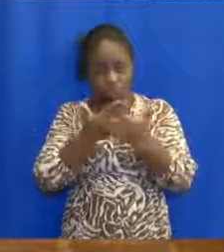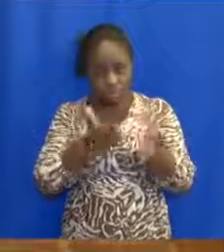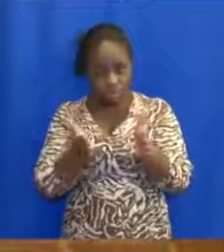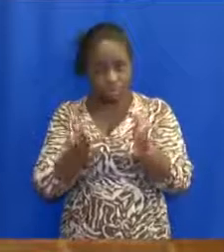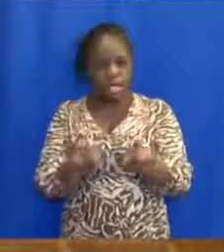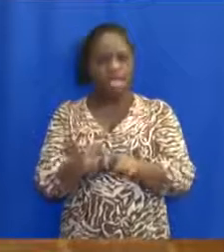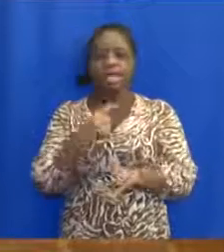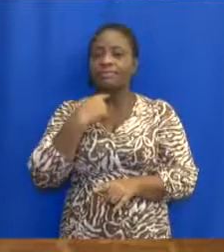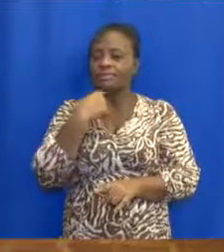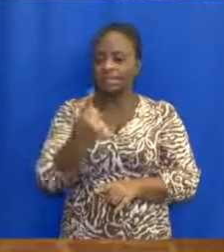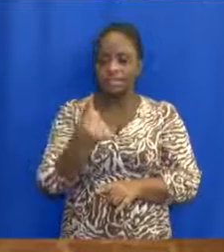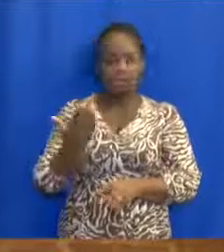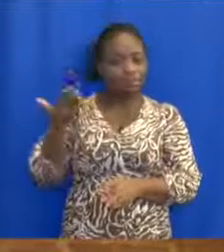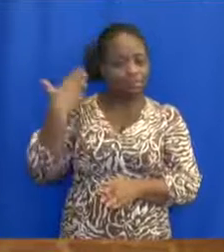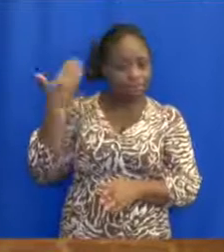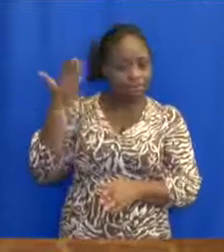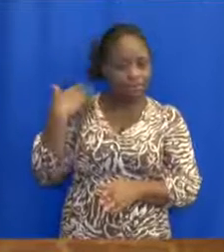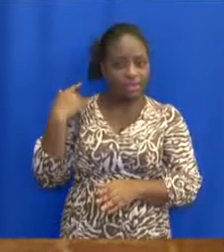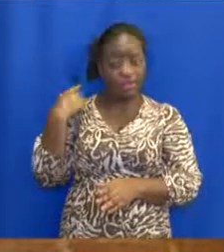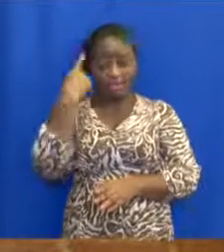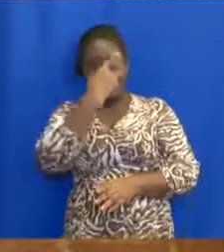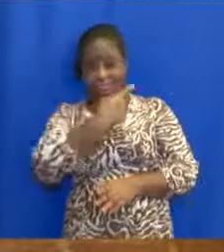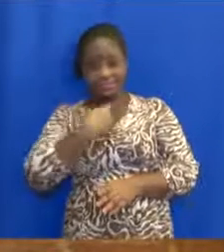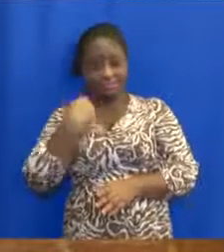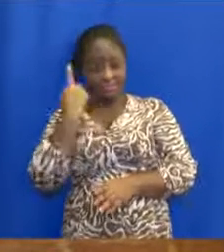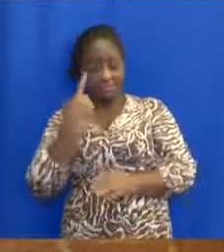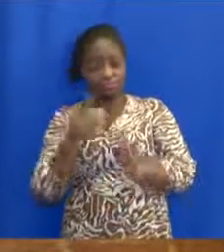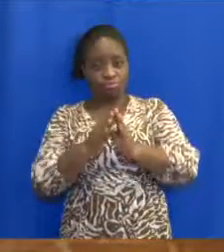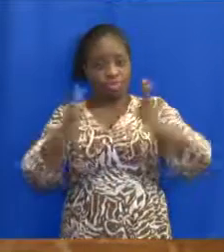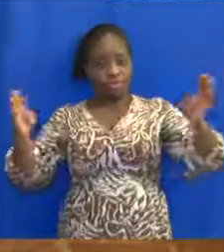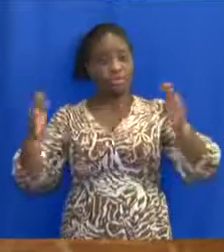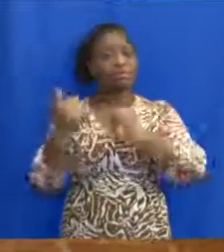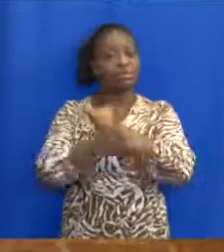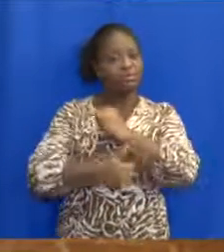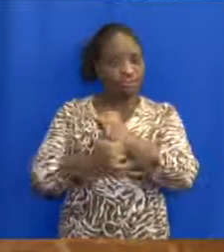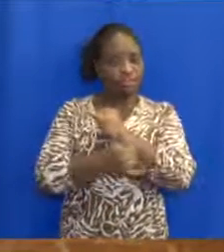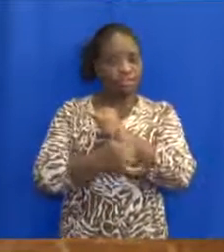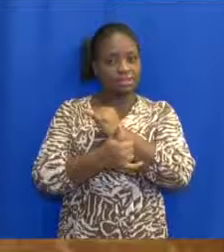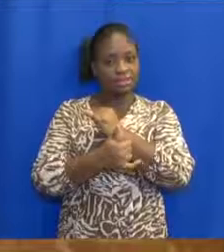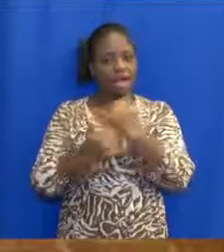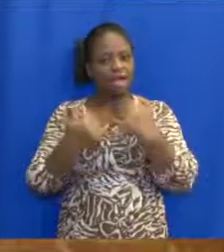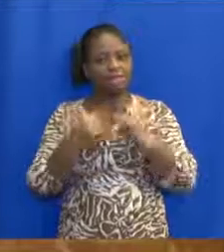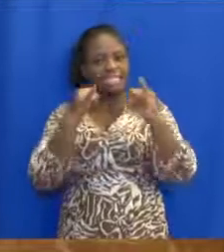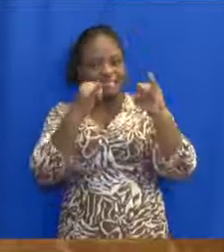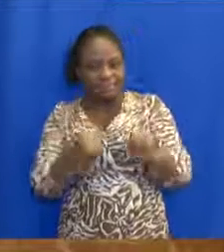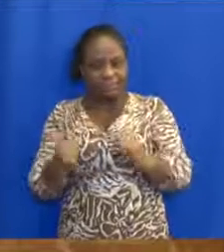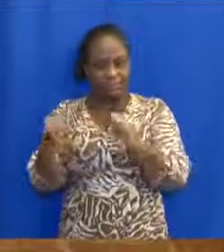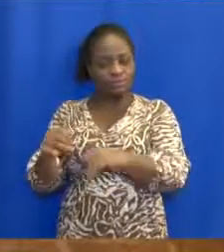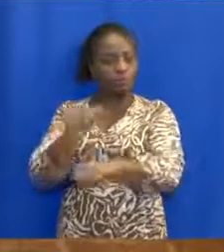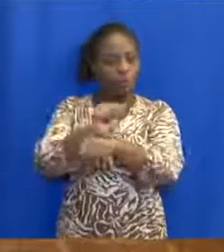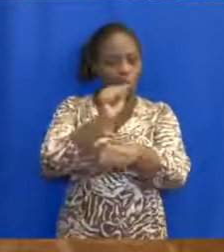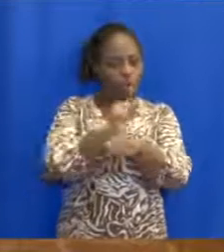As I have said before, the phased opening up of our country puts an individual obligation